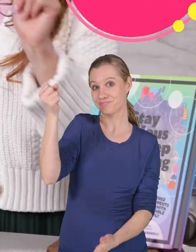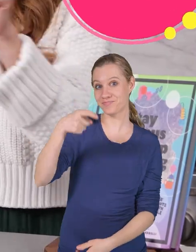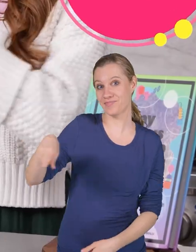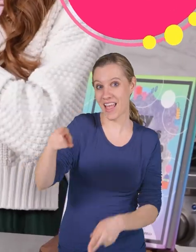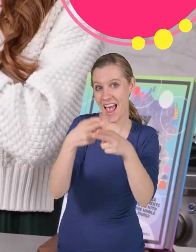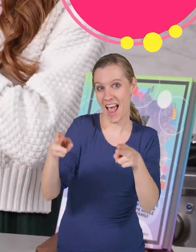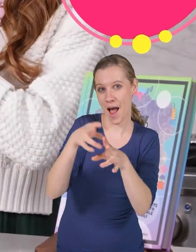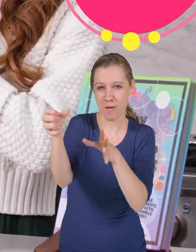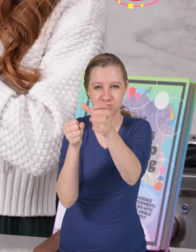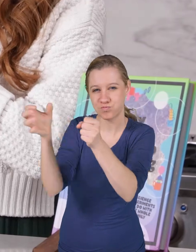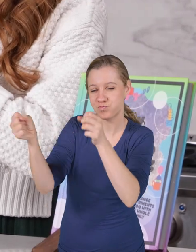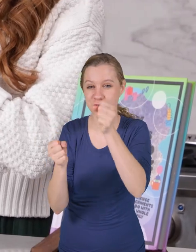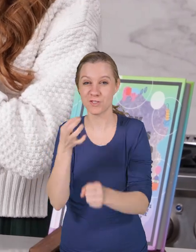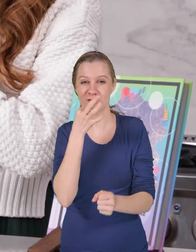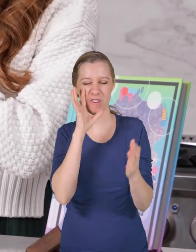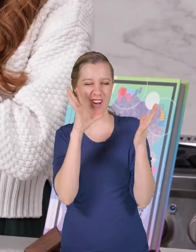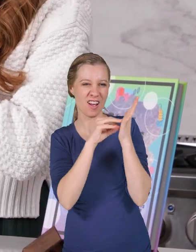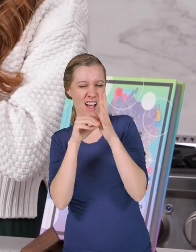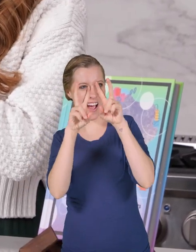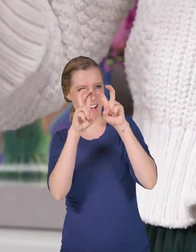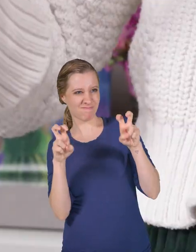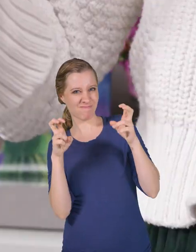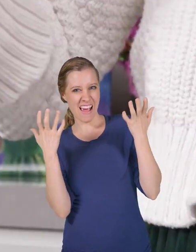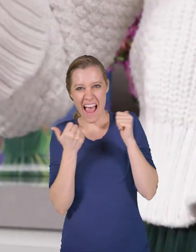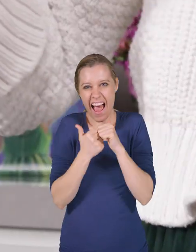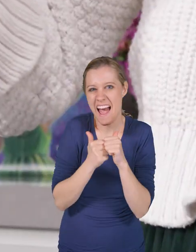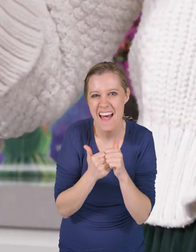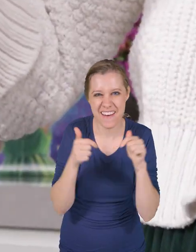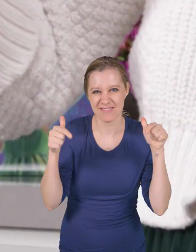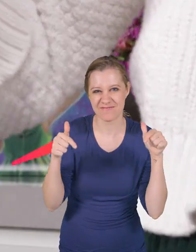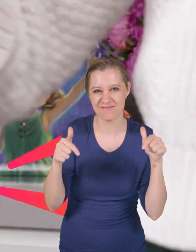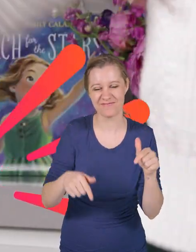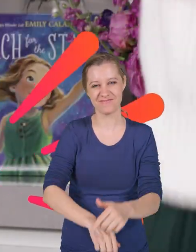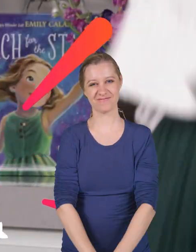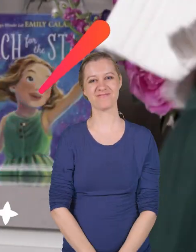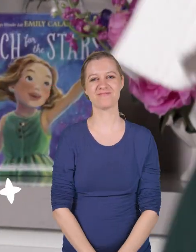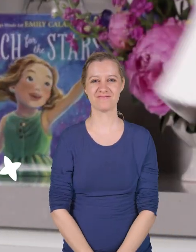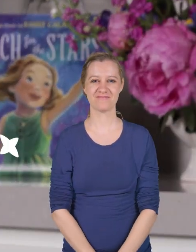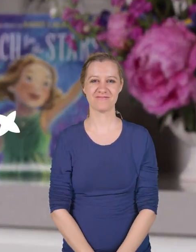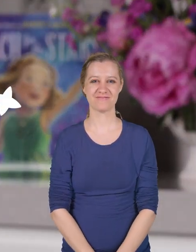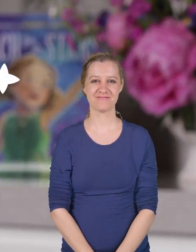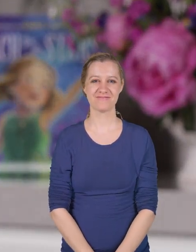science. So grab those eggs because we're about to learn the answer to this riddle.